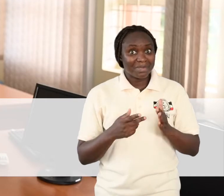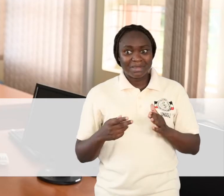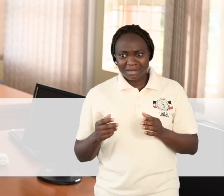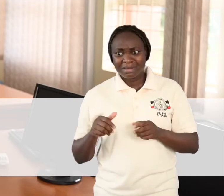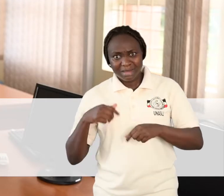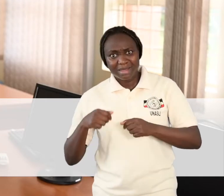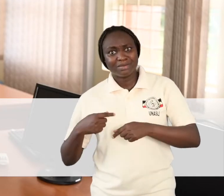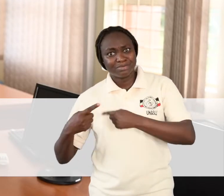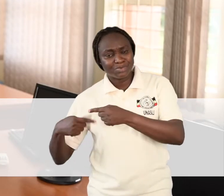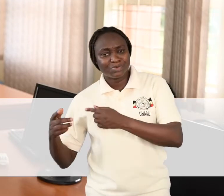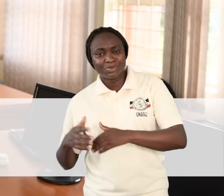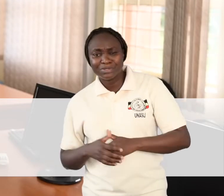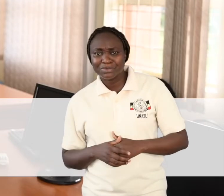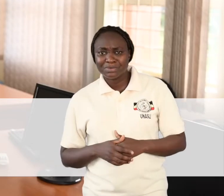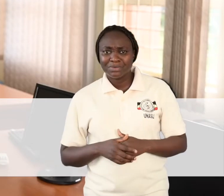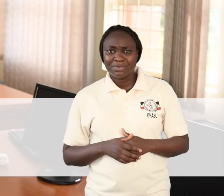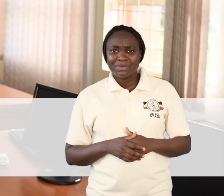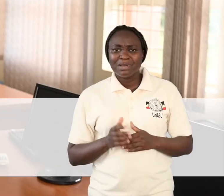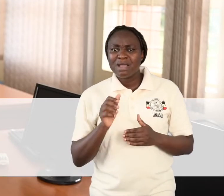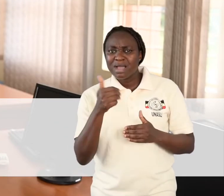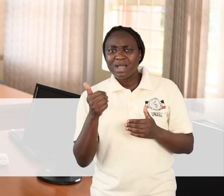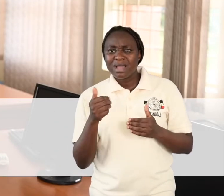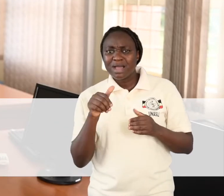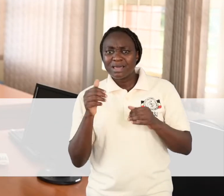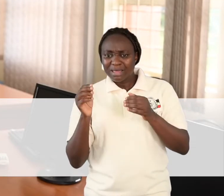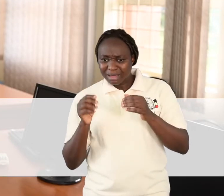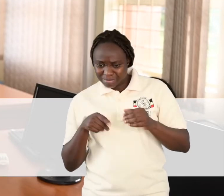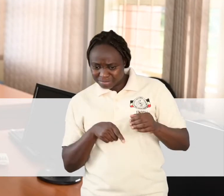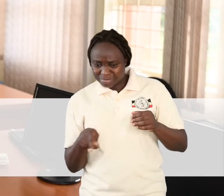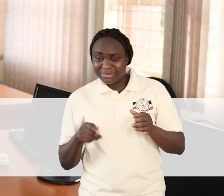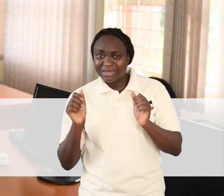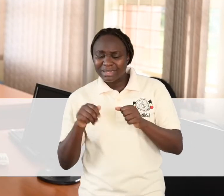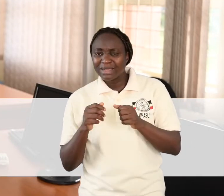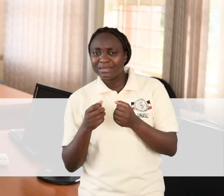more. Can we formulate more subsets?